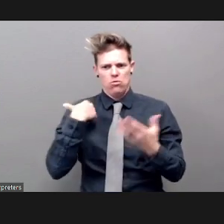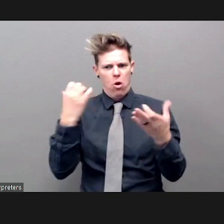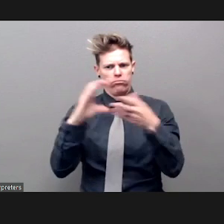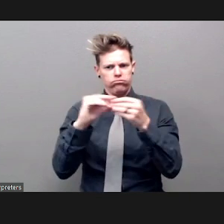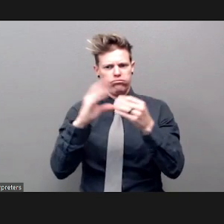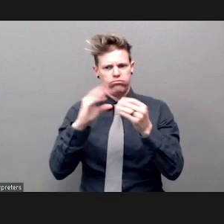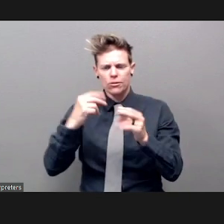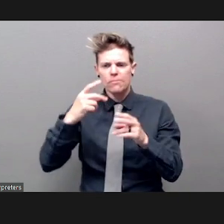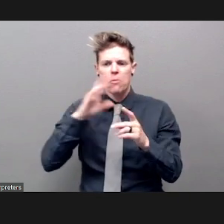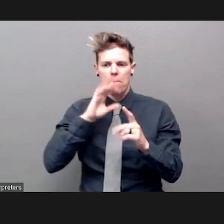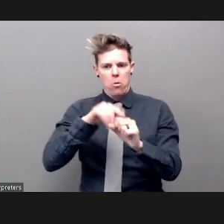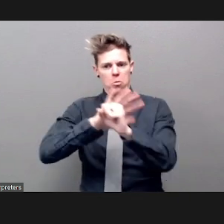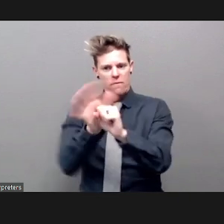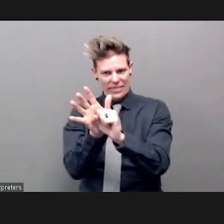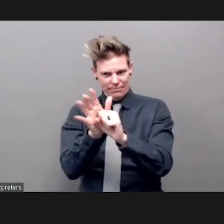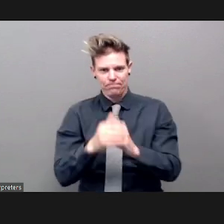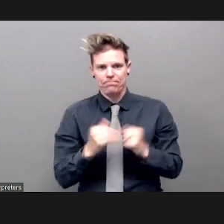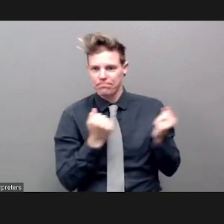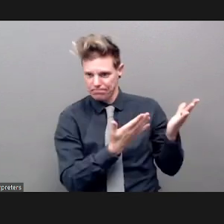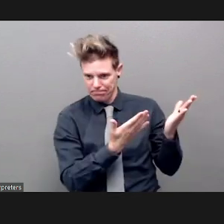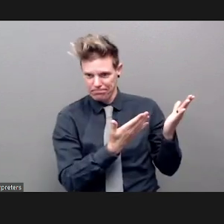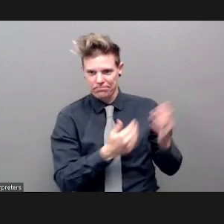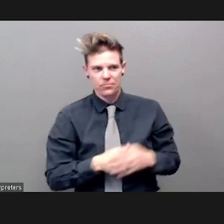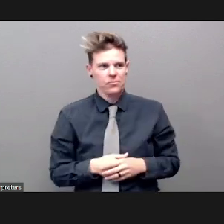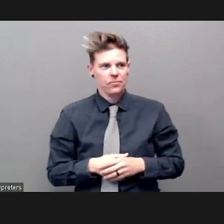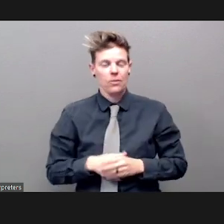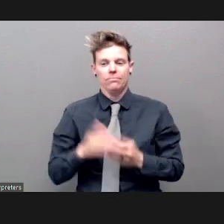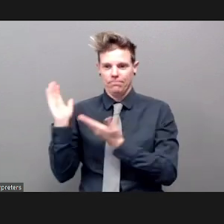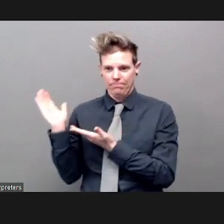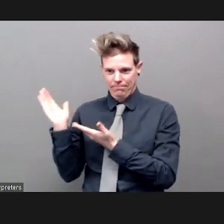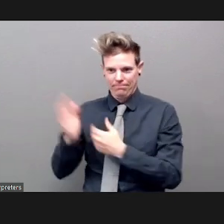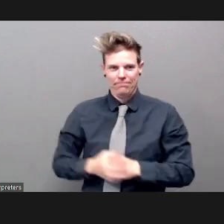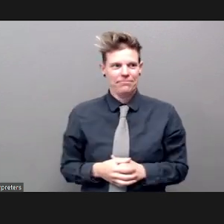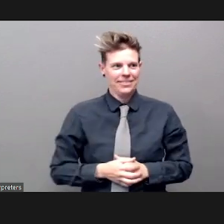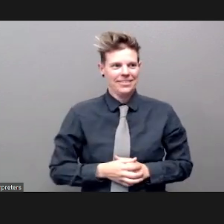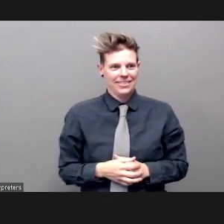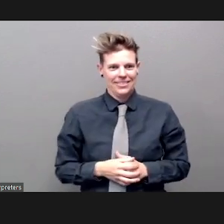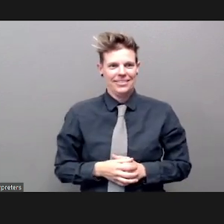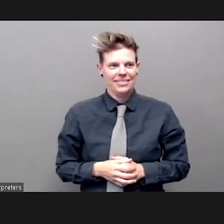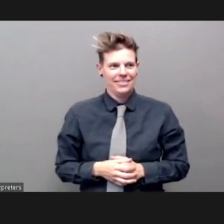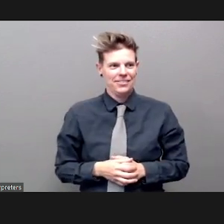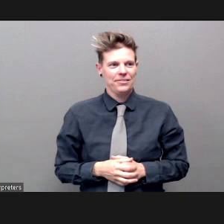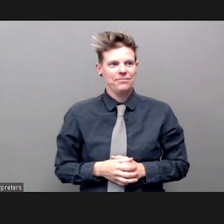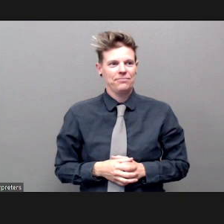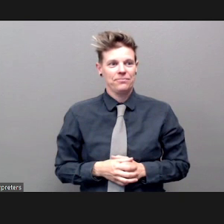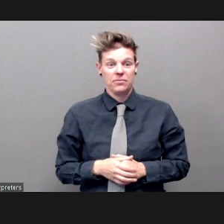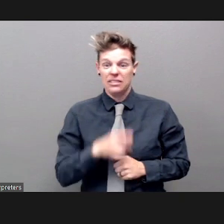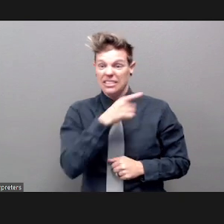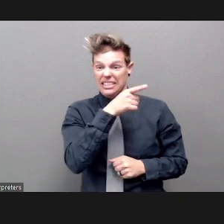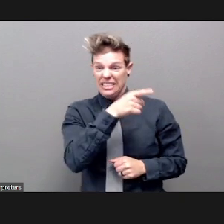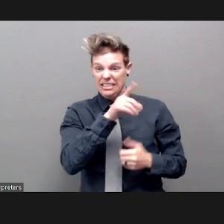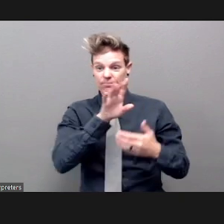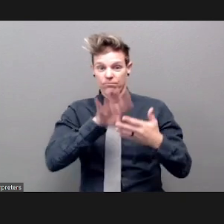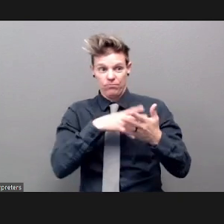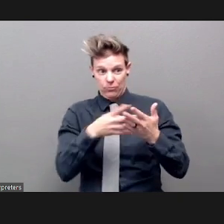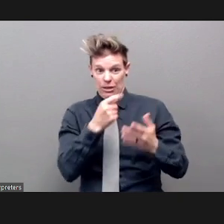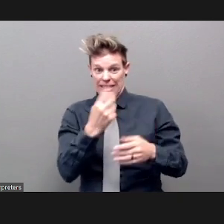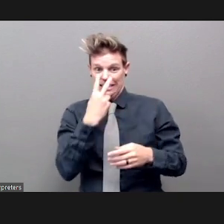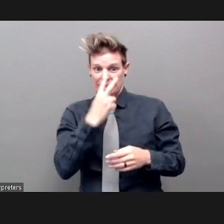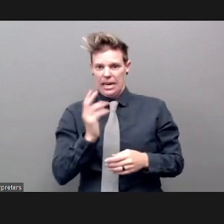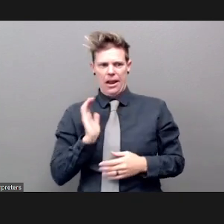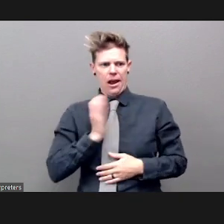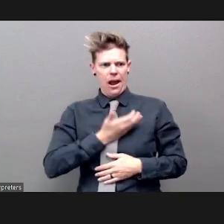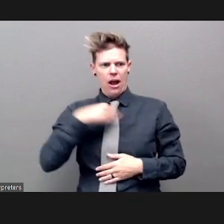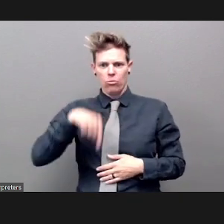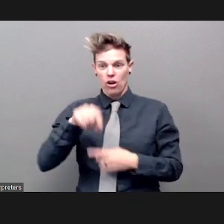so there we are. You are familiar, I hope, with these curves on the left. You can see our cases